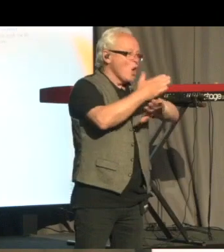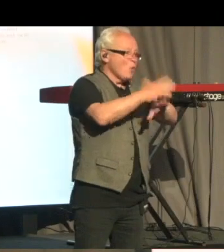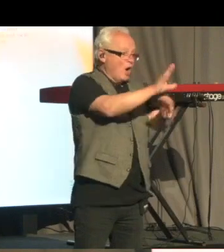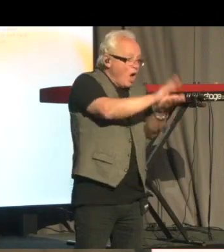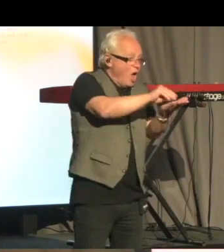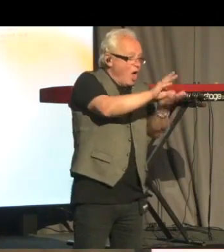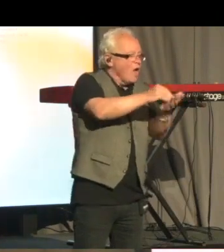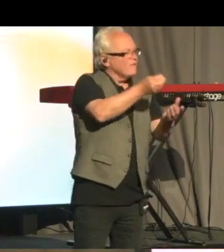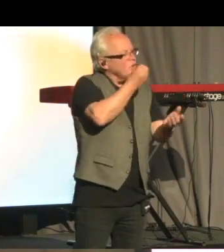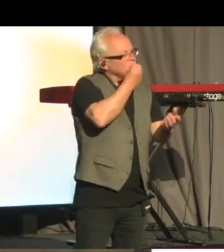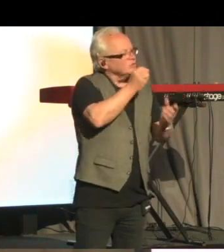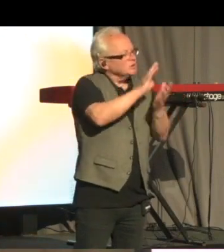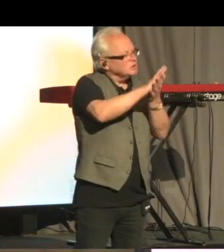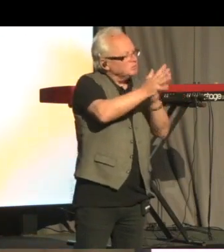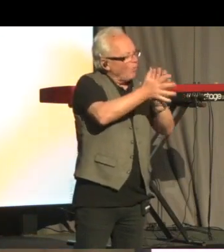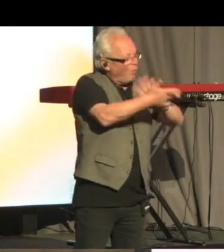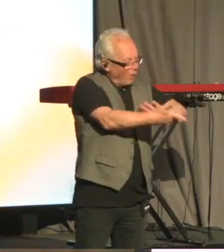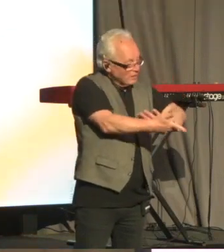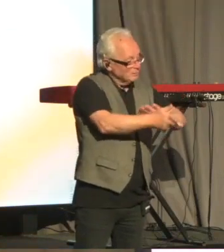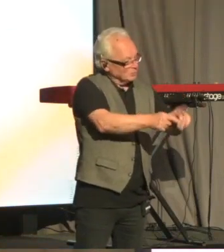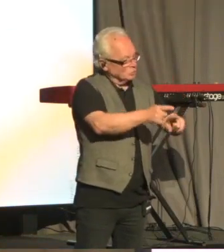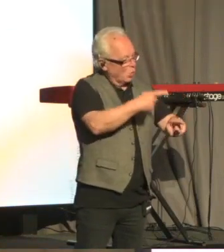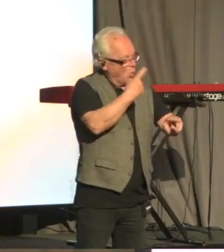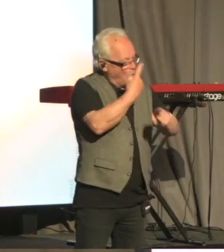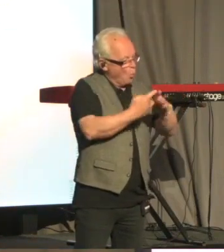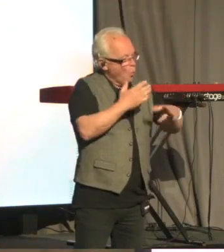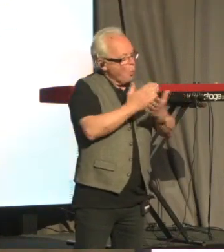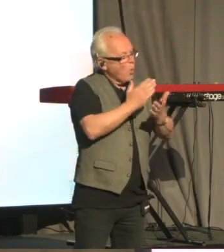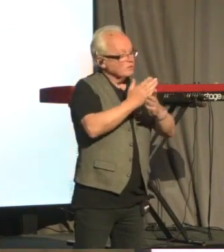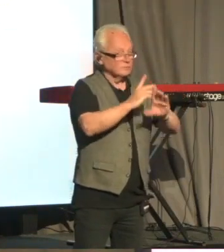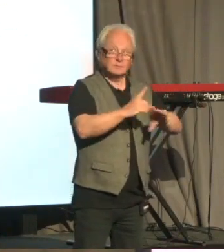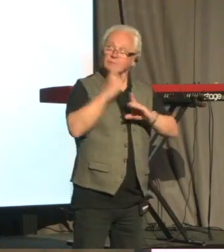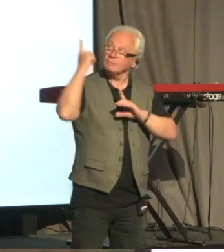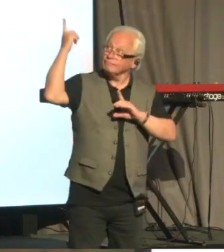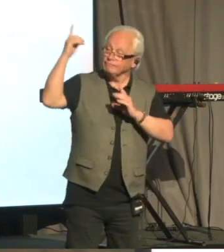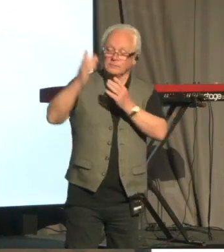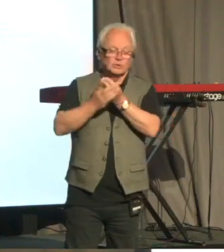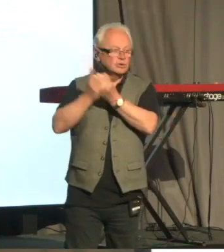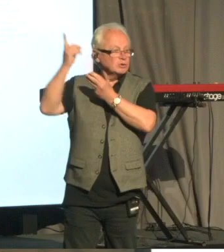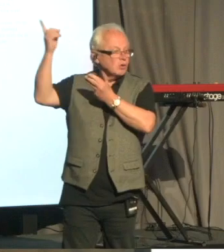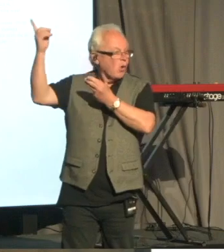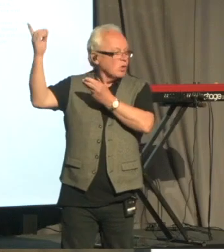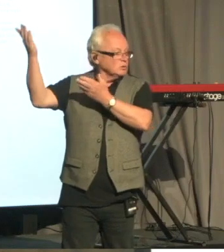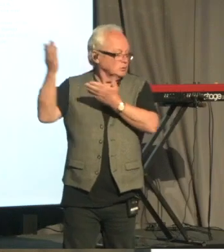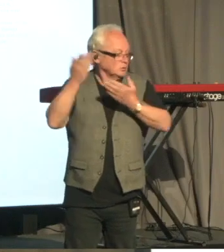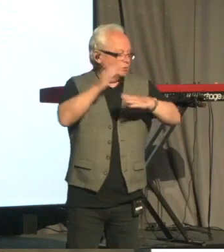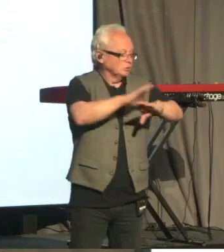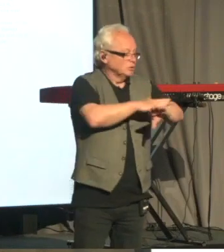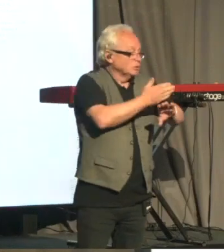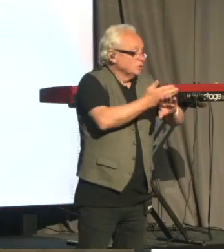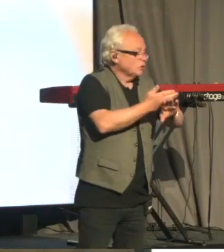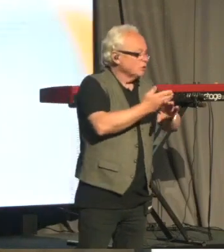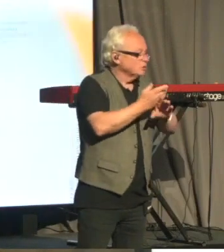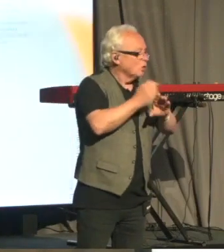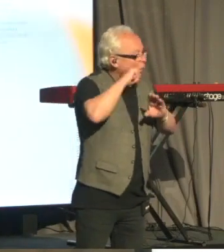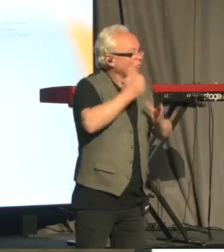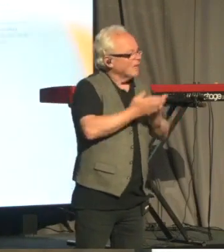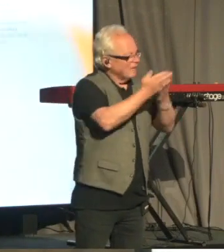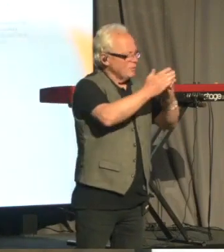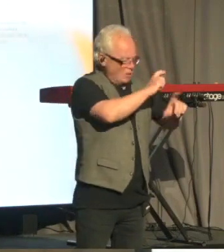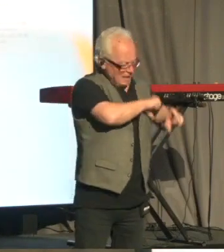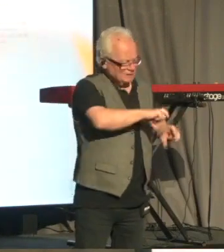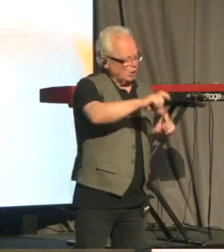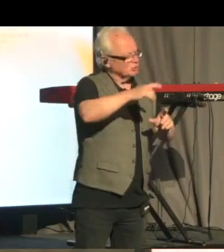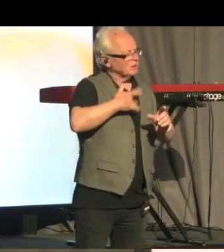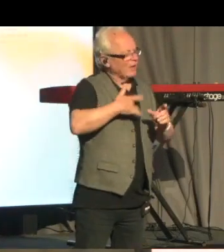that endures to eternal life, which the Son of Man will give to you. For on him God the Father has placed his